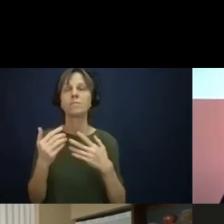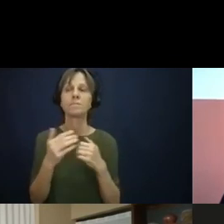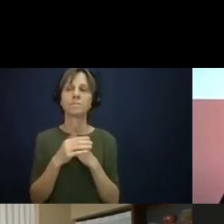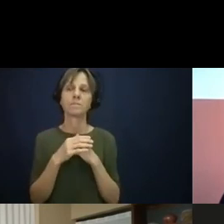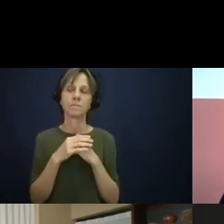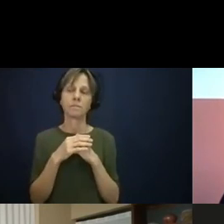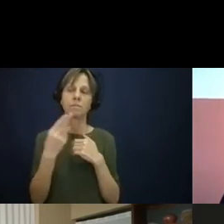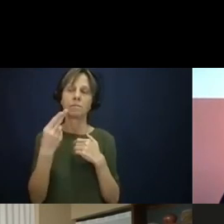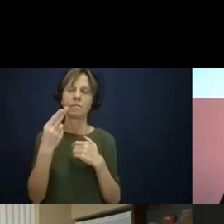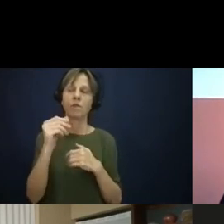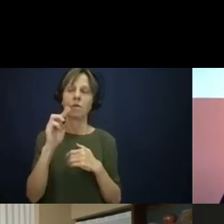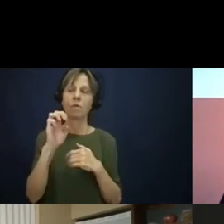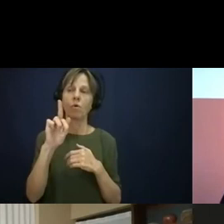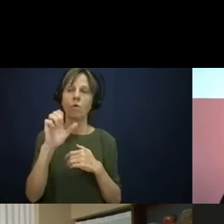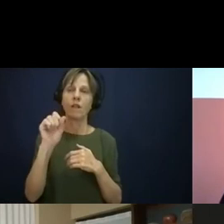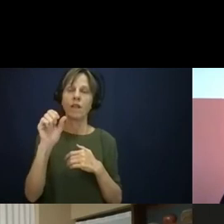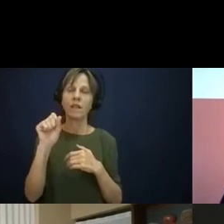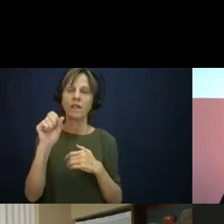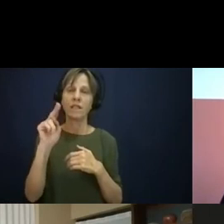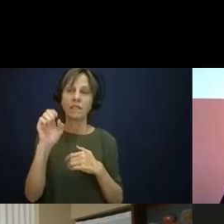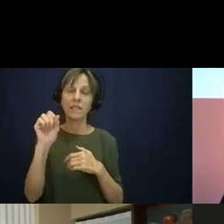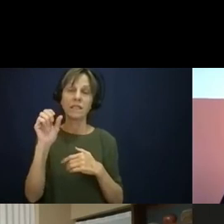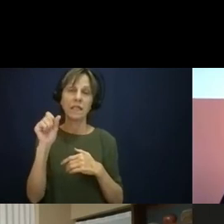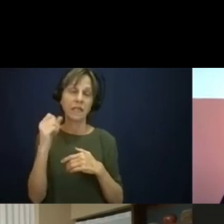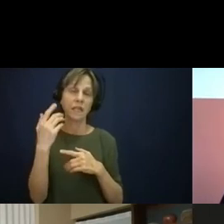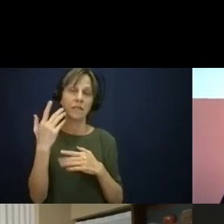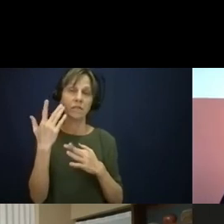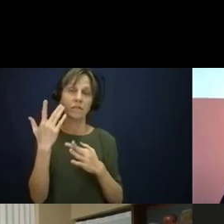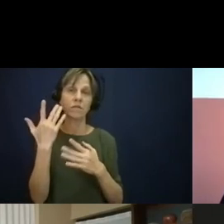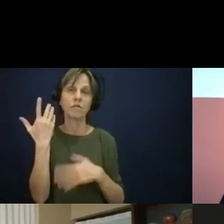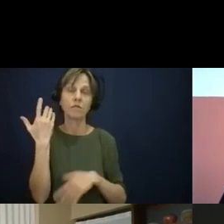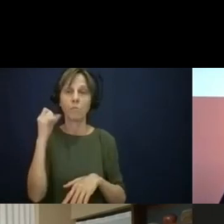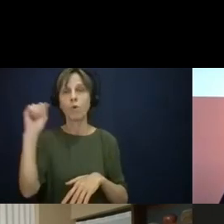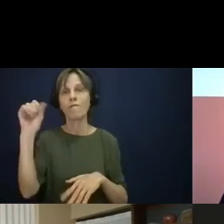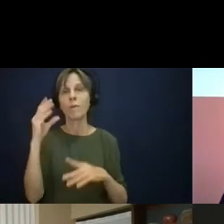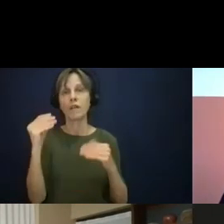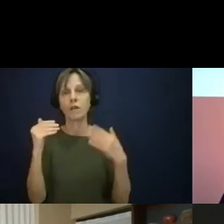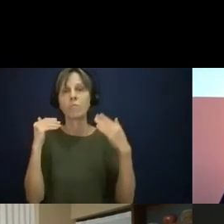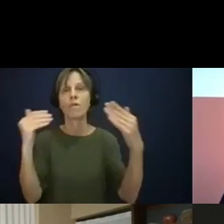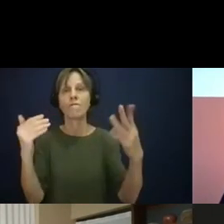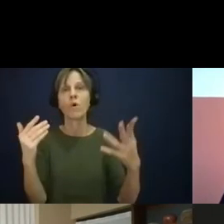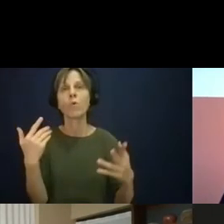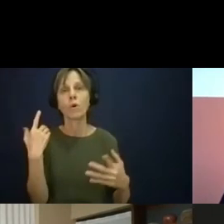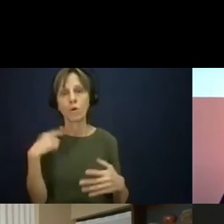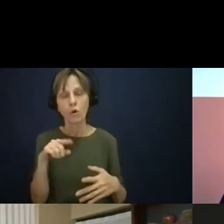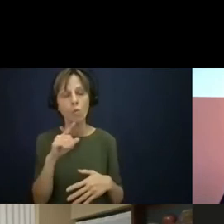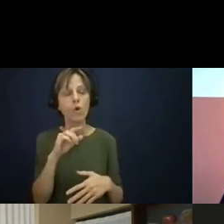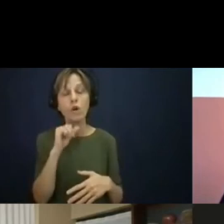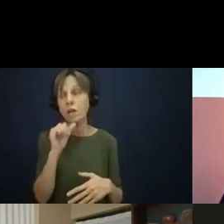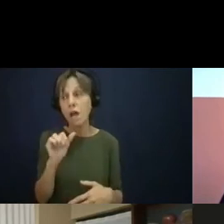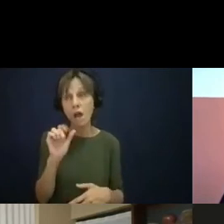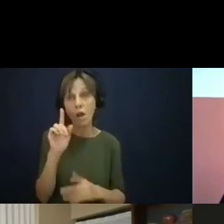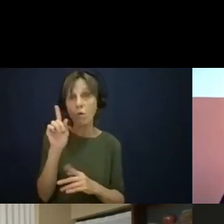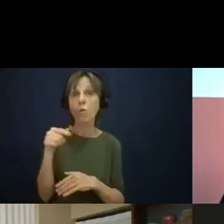the homelessness movement in moving forward and doing the same thing. And so we're also not only just pushing